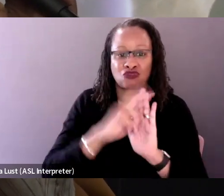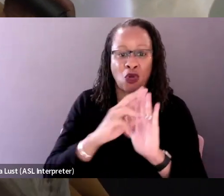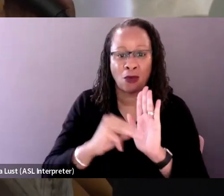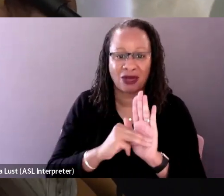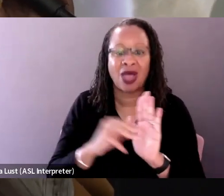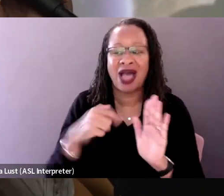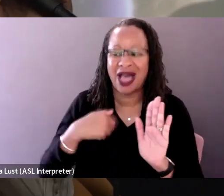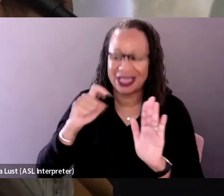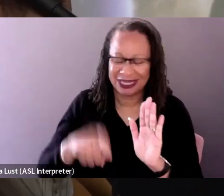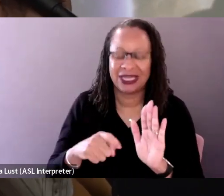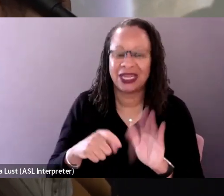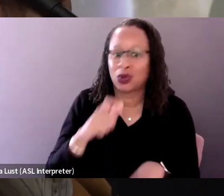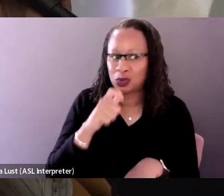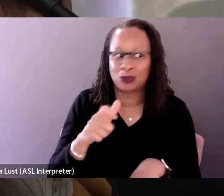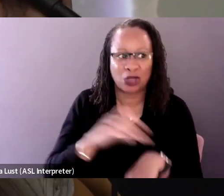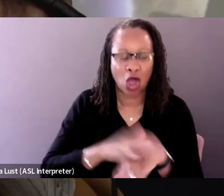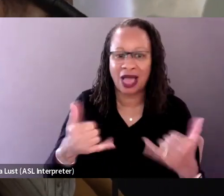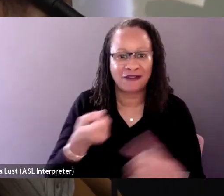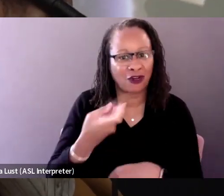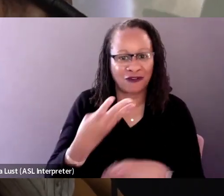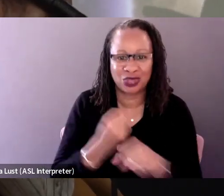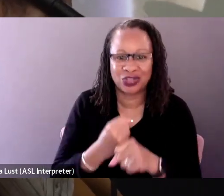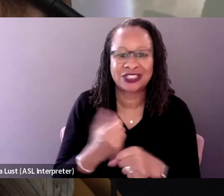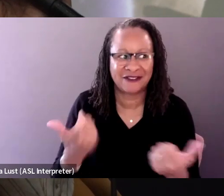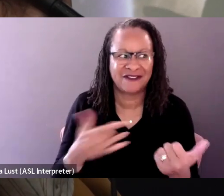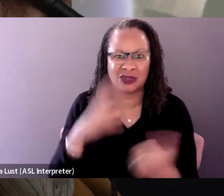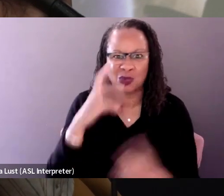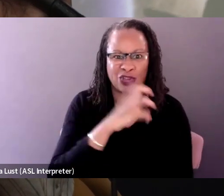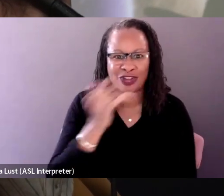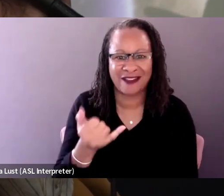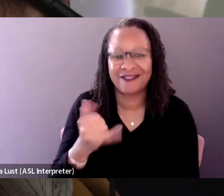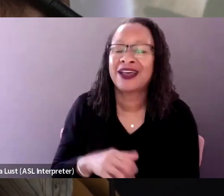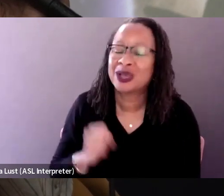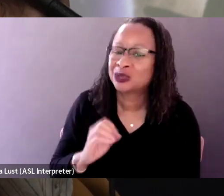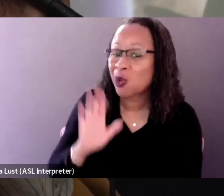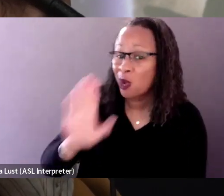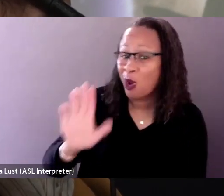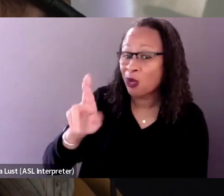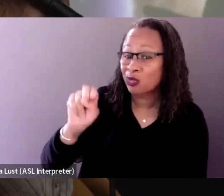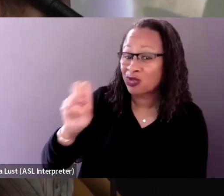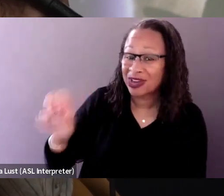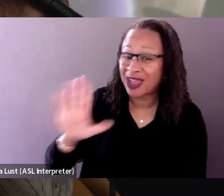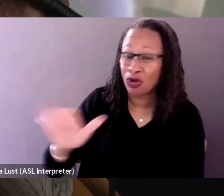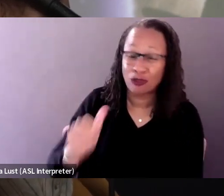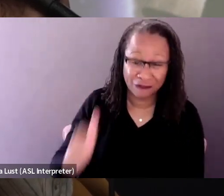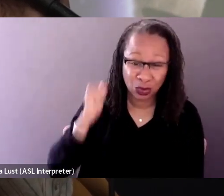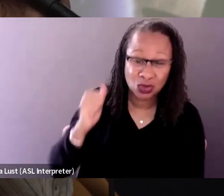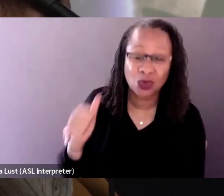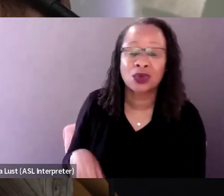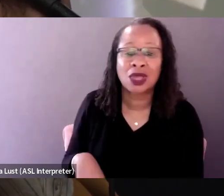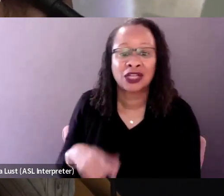feeling weird. And so, yeah, her refusal has been such an